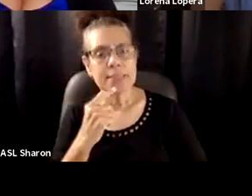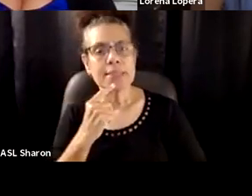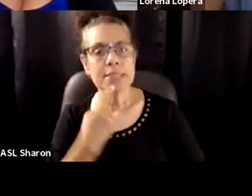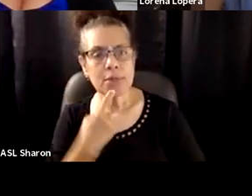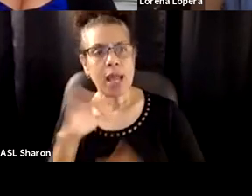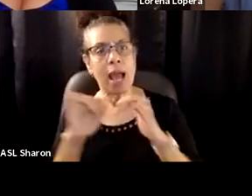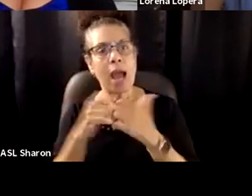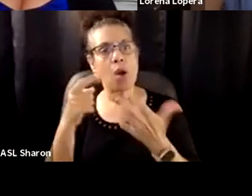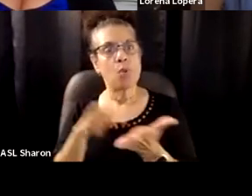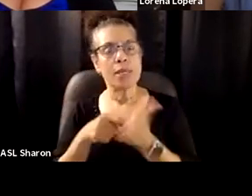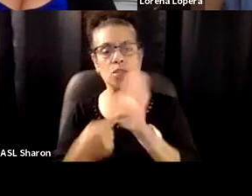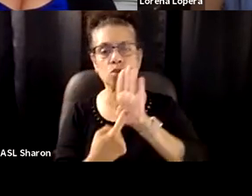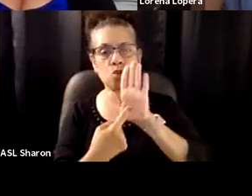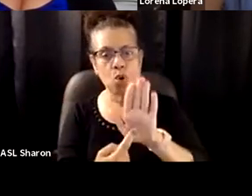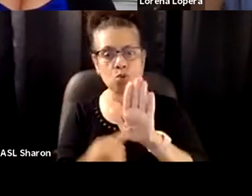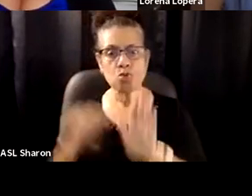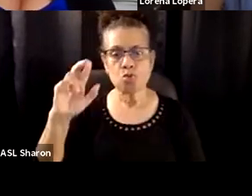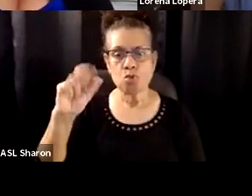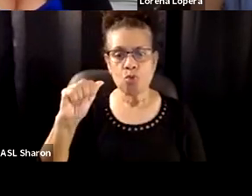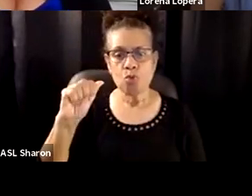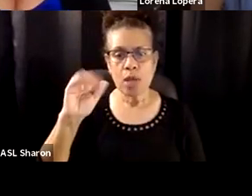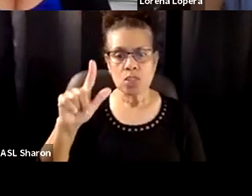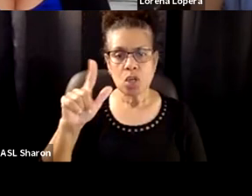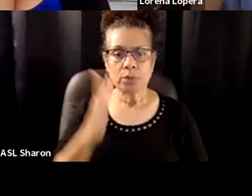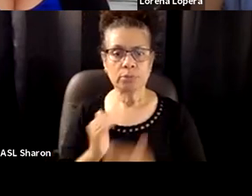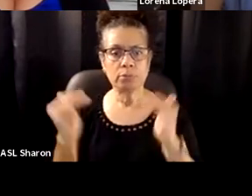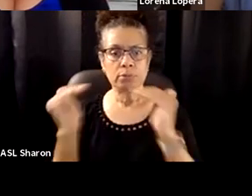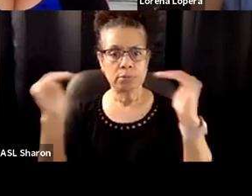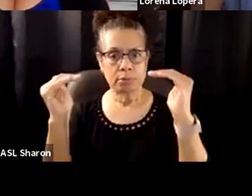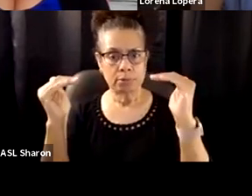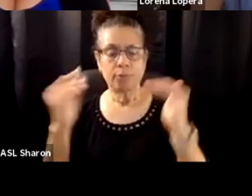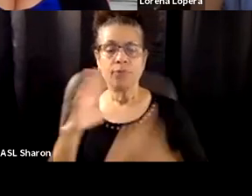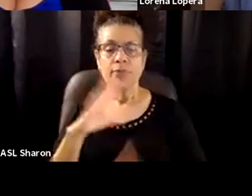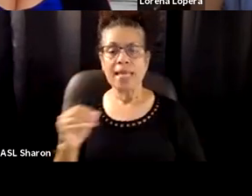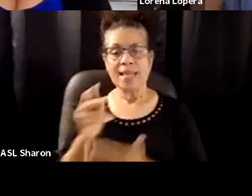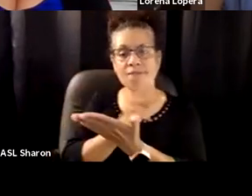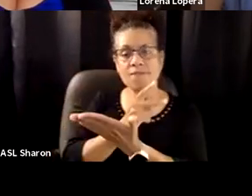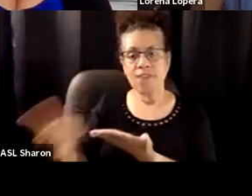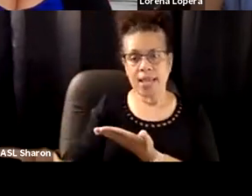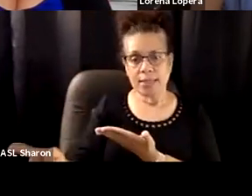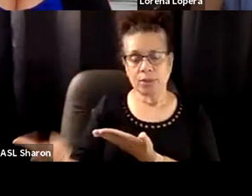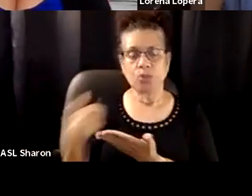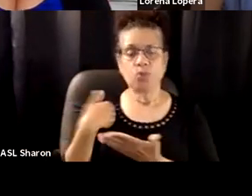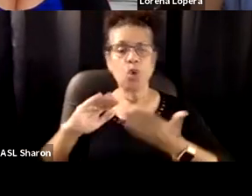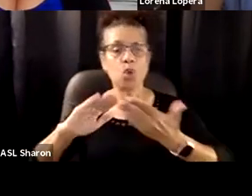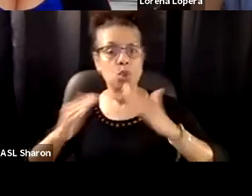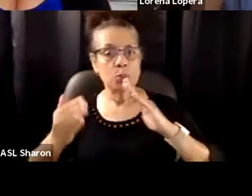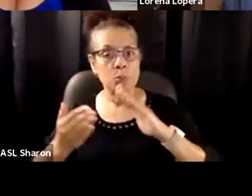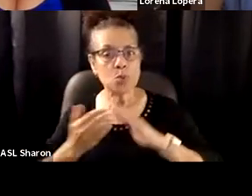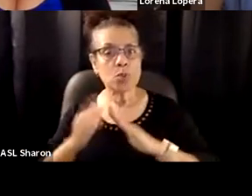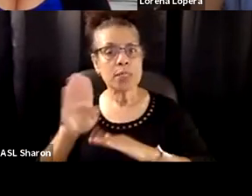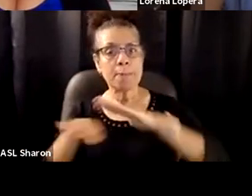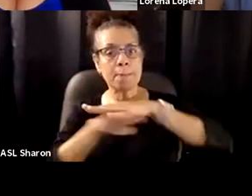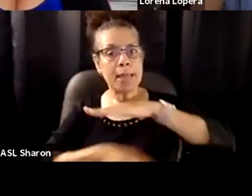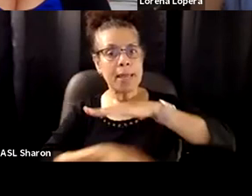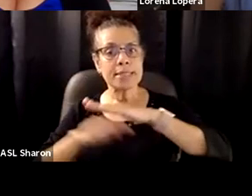racial justice second the code fails to commit the district to meaningful community-based restorative justice